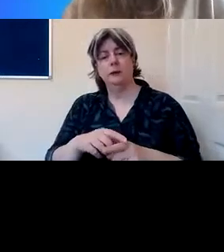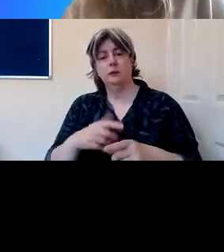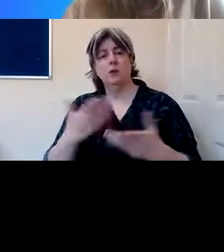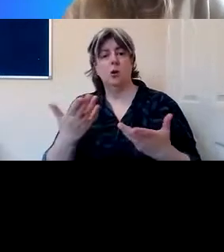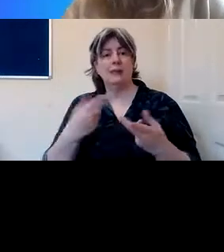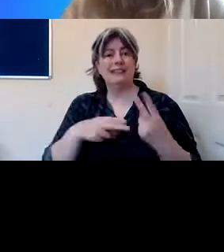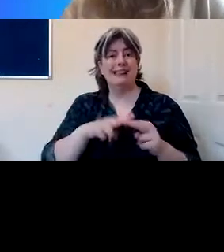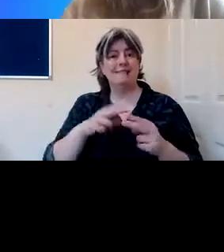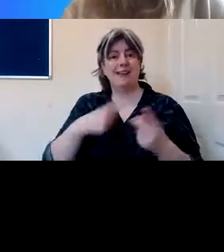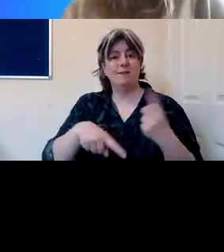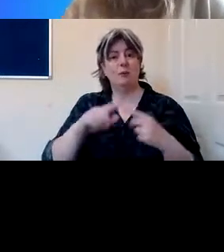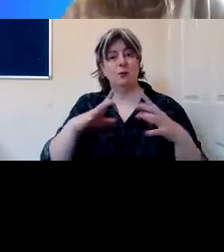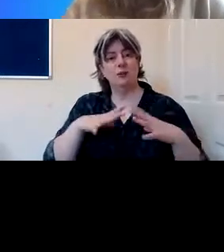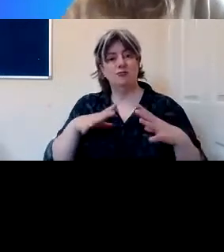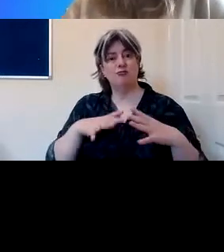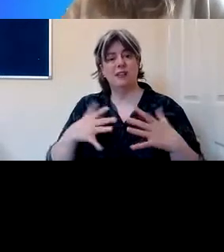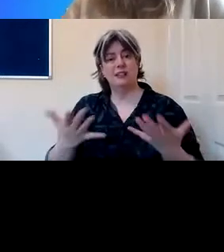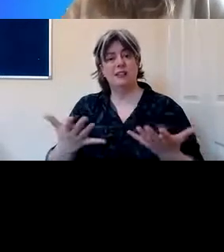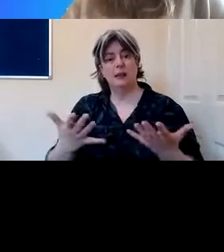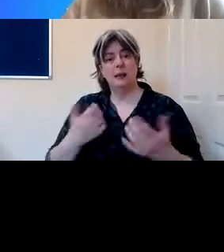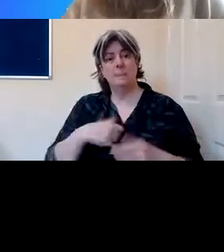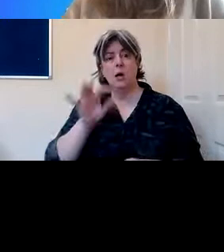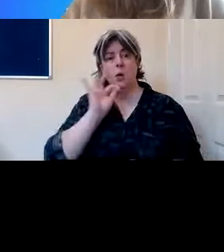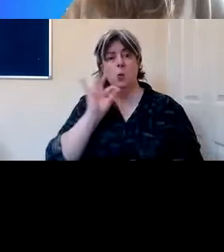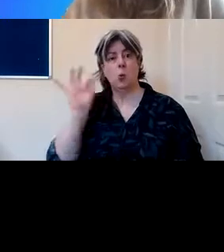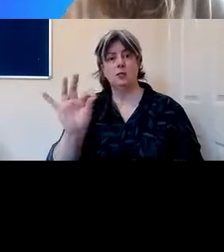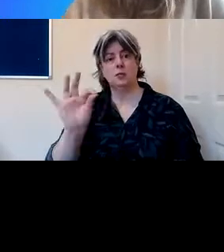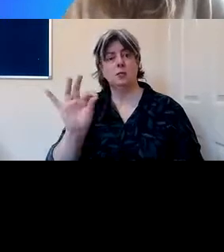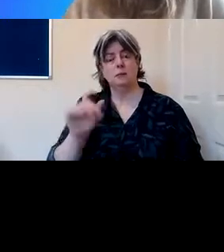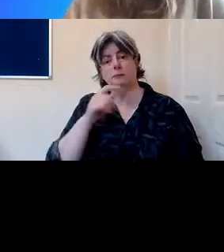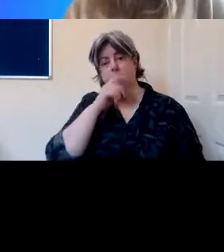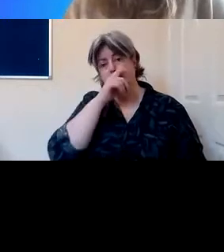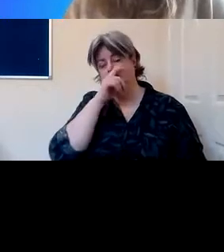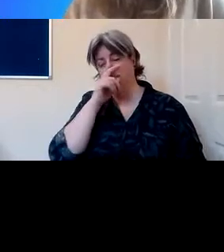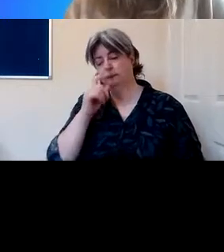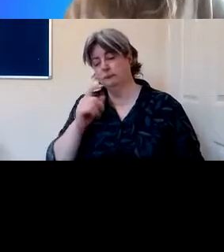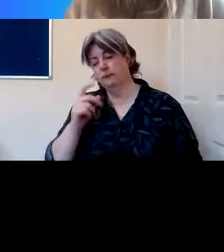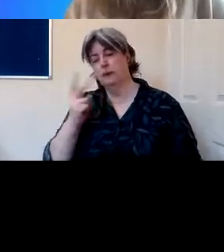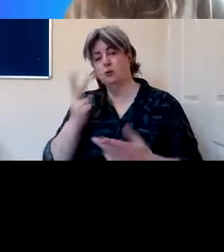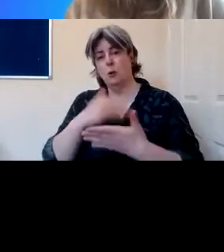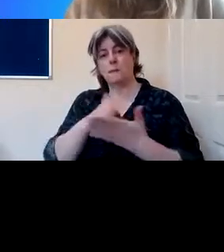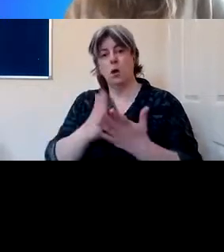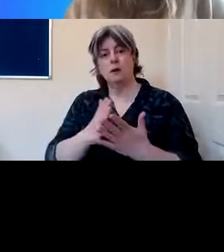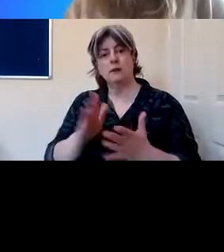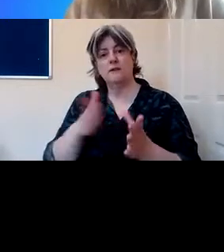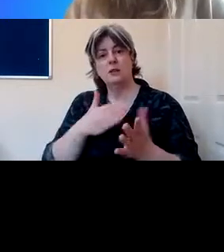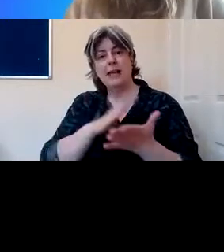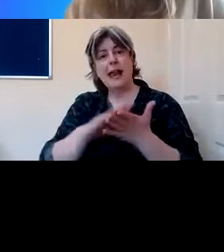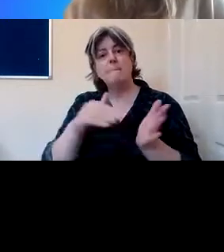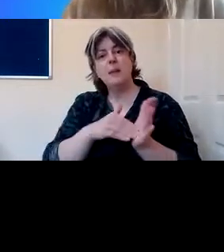is ready for that. And I suppose my question is those two in two parts. And first of all, to Helen Mary,